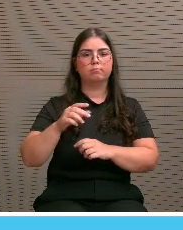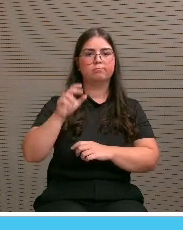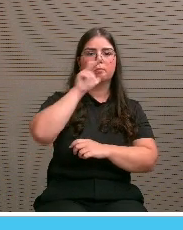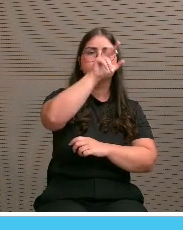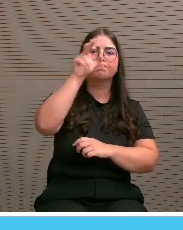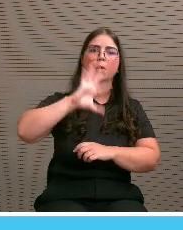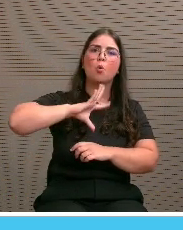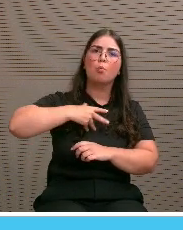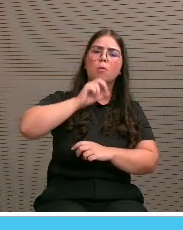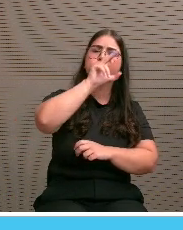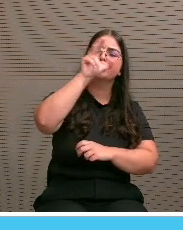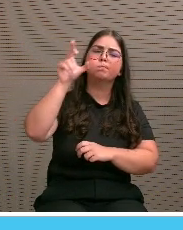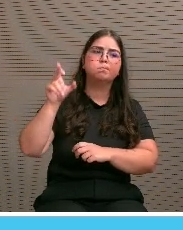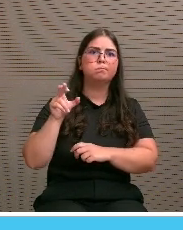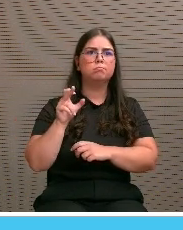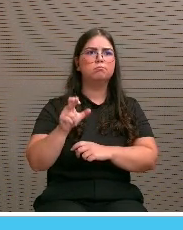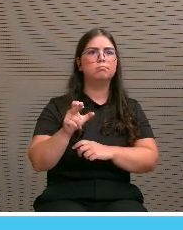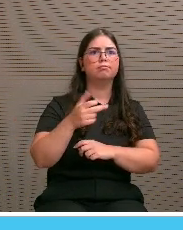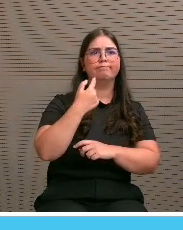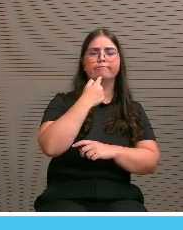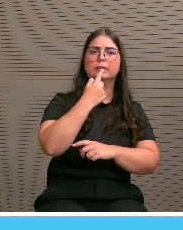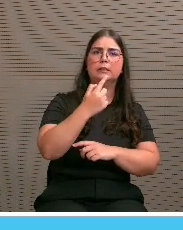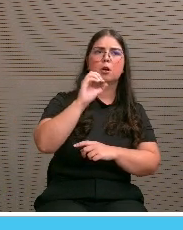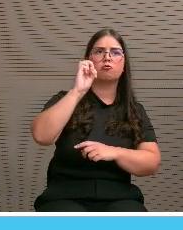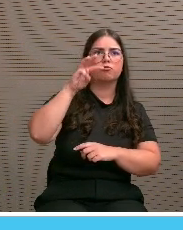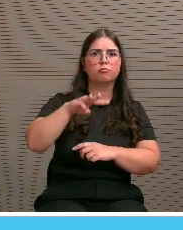that GMOs were dangerous and so they shouldn't use them.